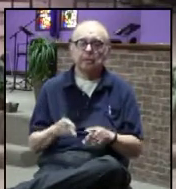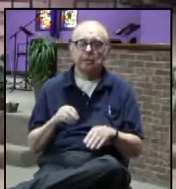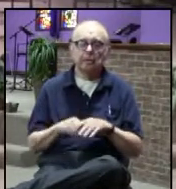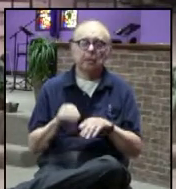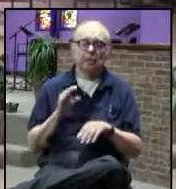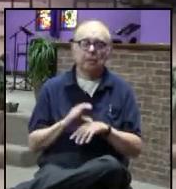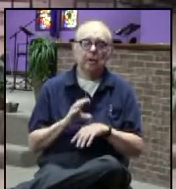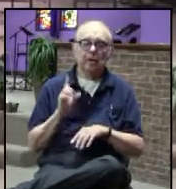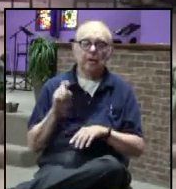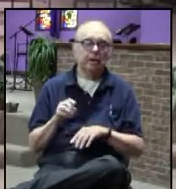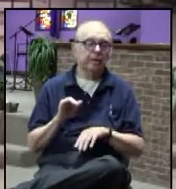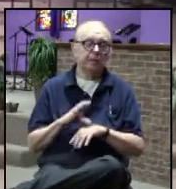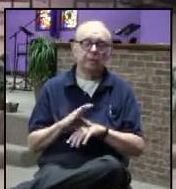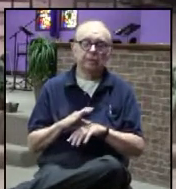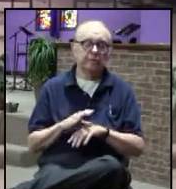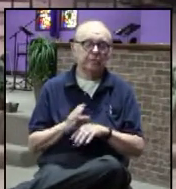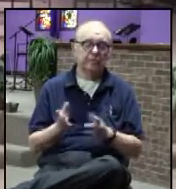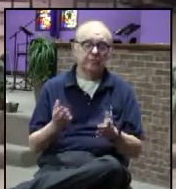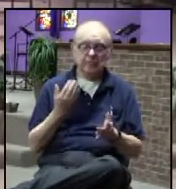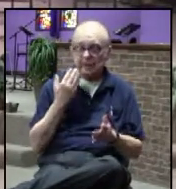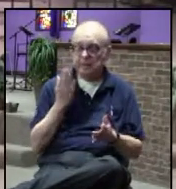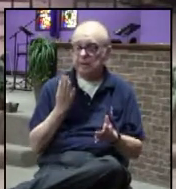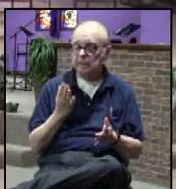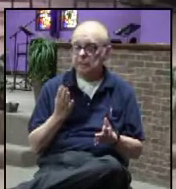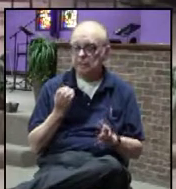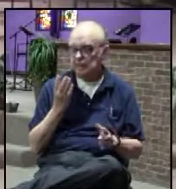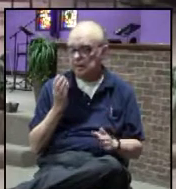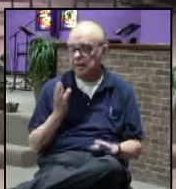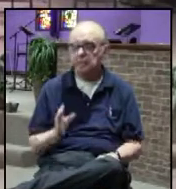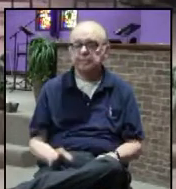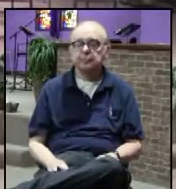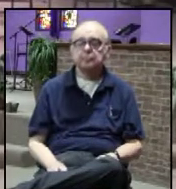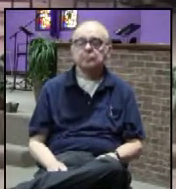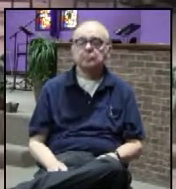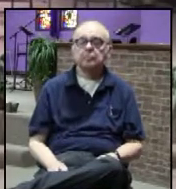church that could have needed it. I didn't know, didn't really care.